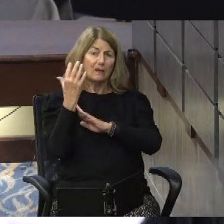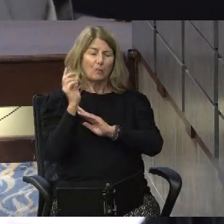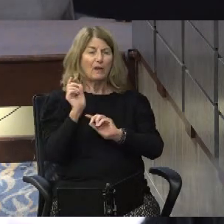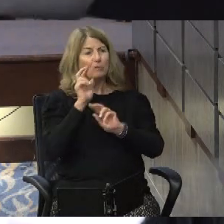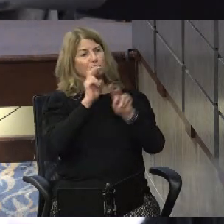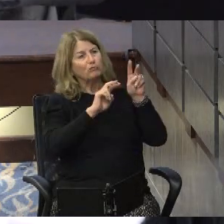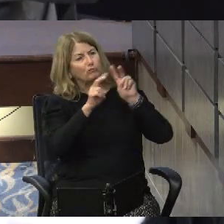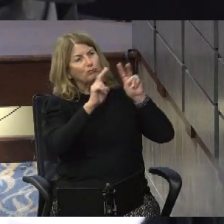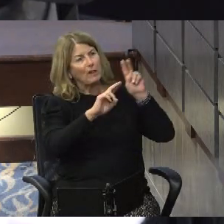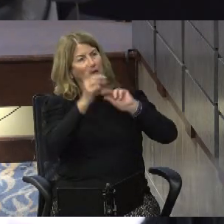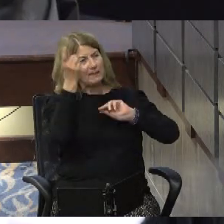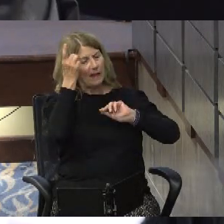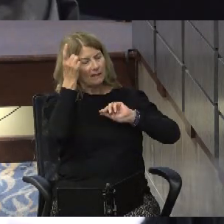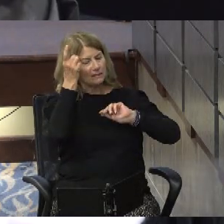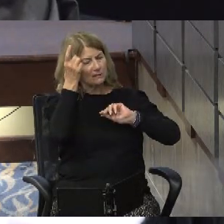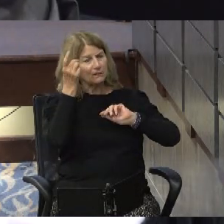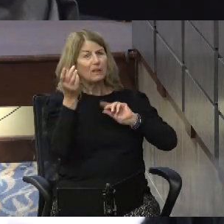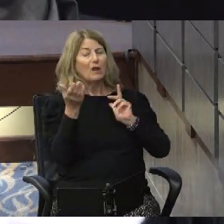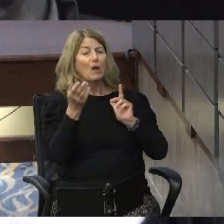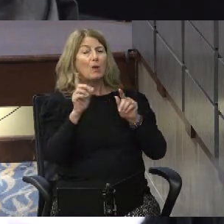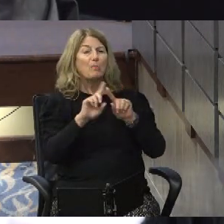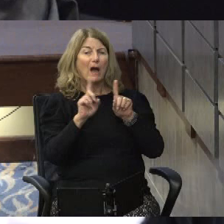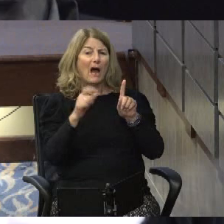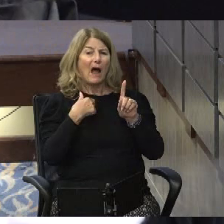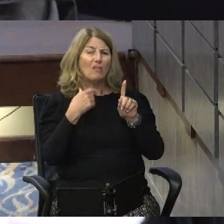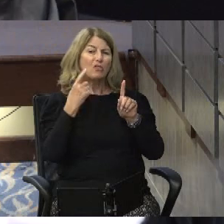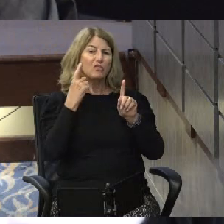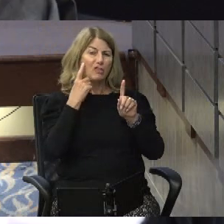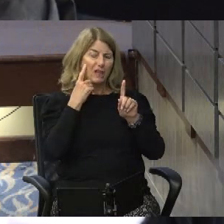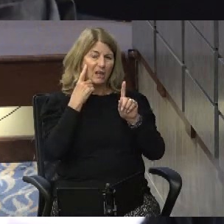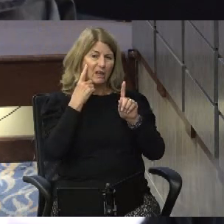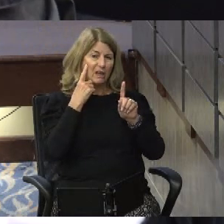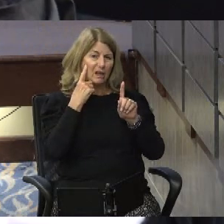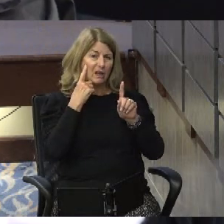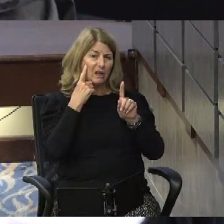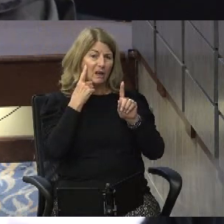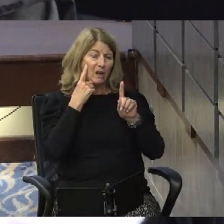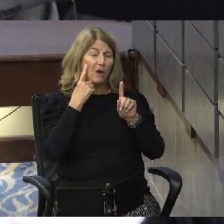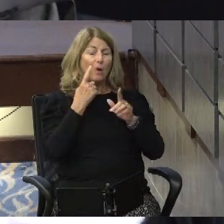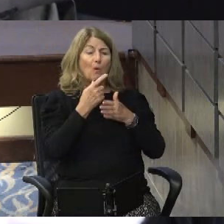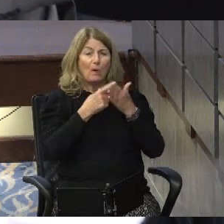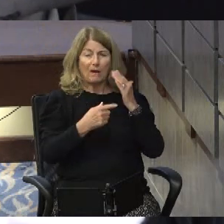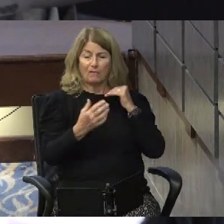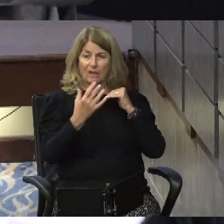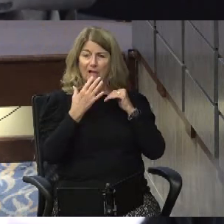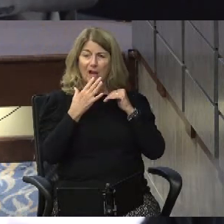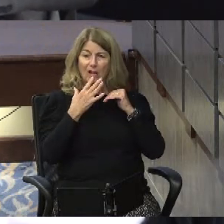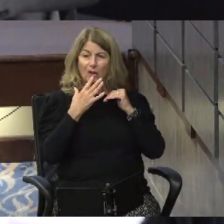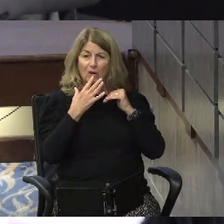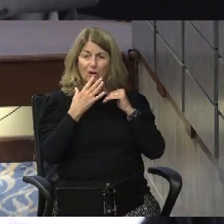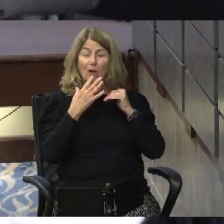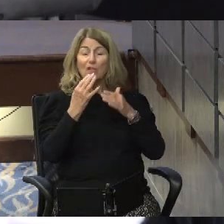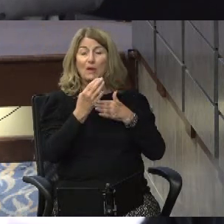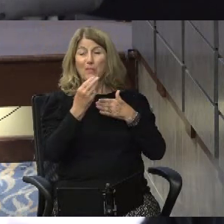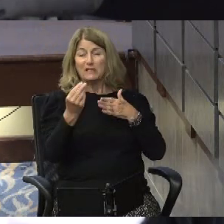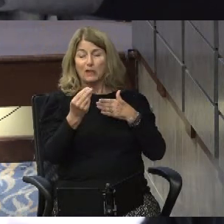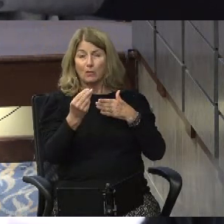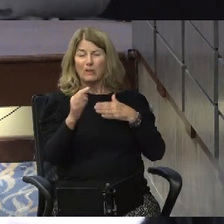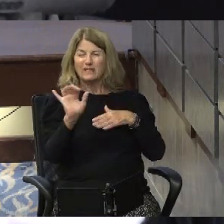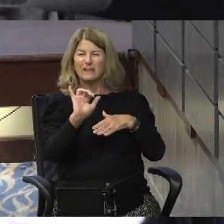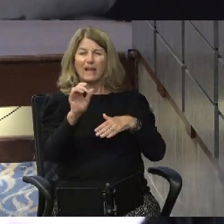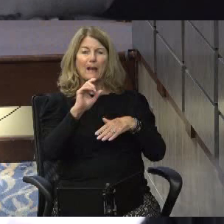But I think if you, no matter what the color, the material is essentially a metal screen,